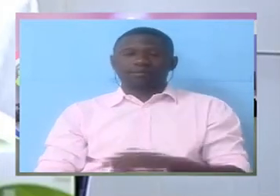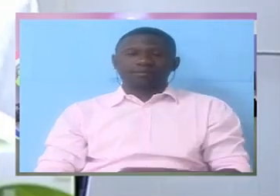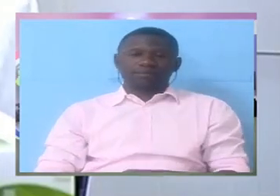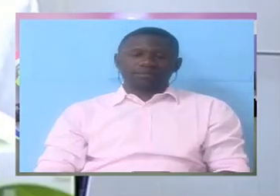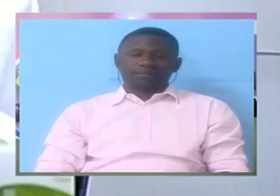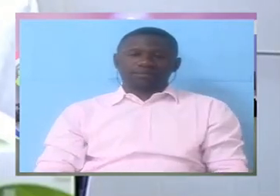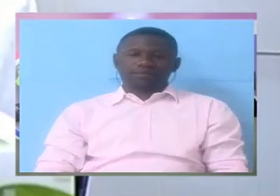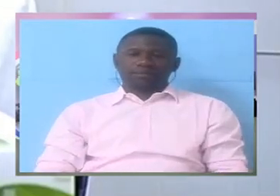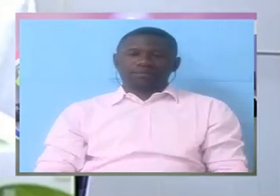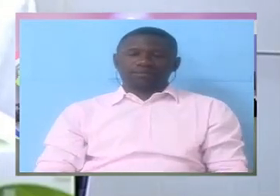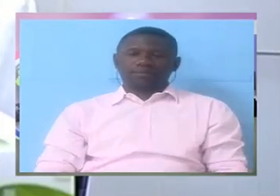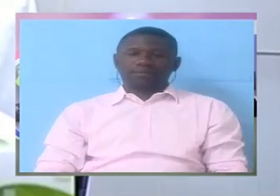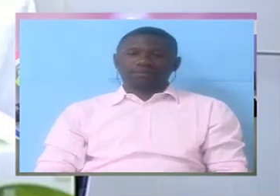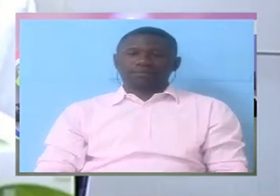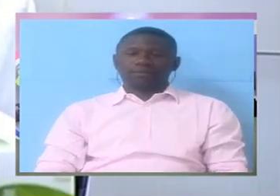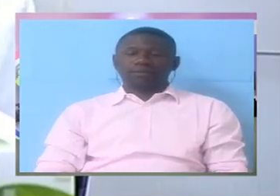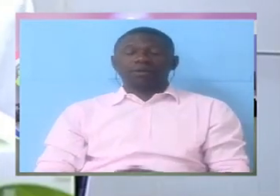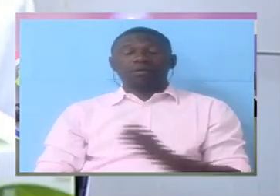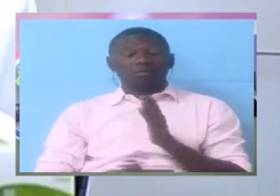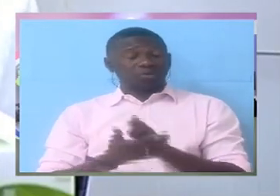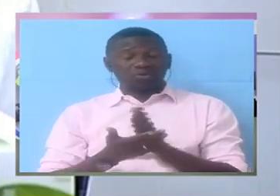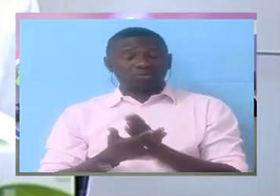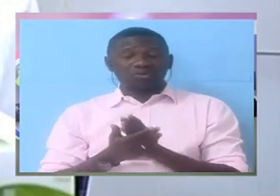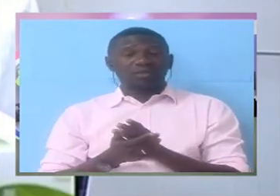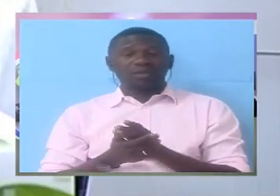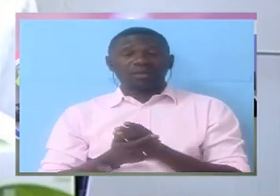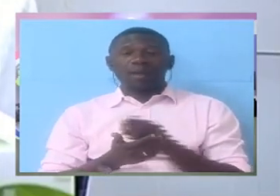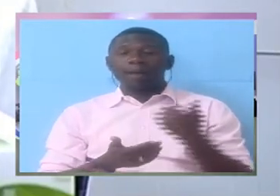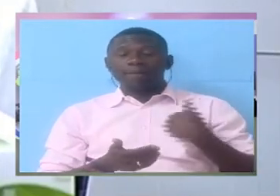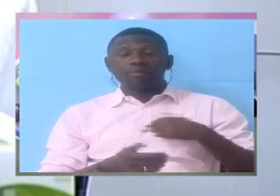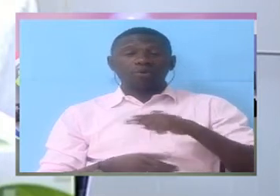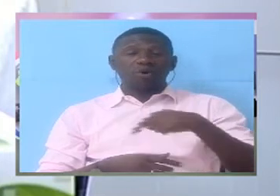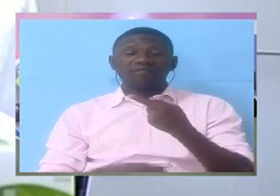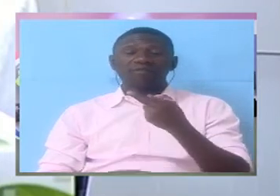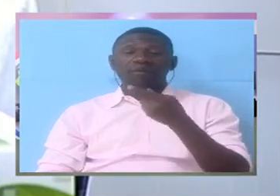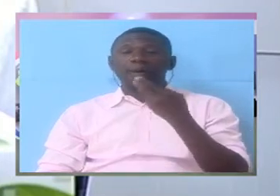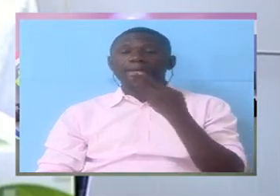Because really the Basse people